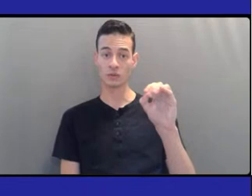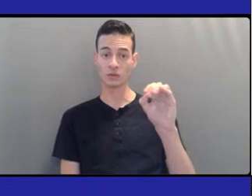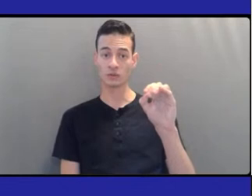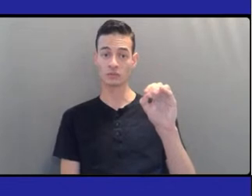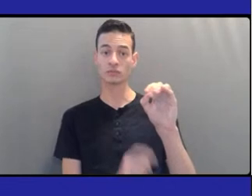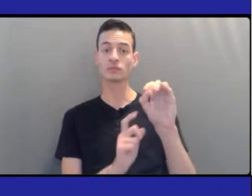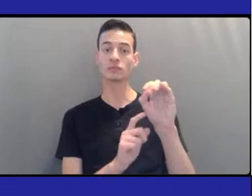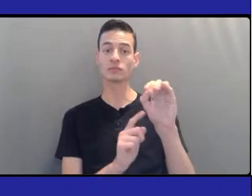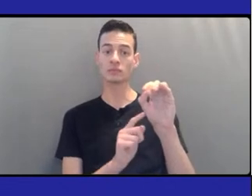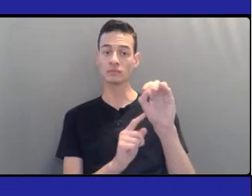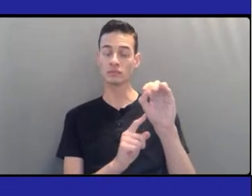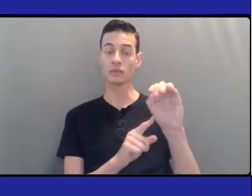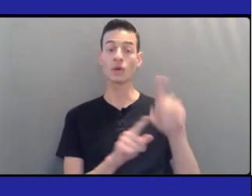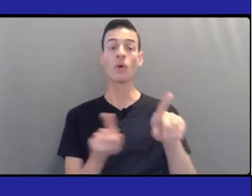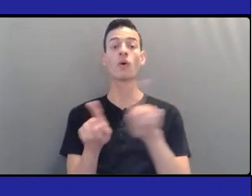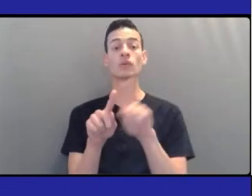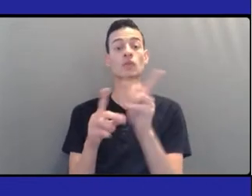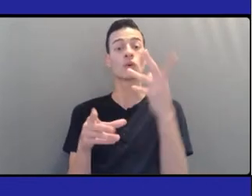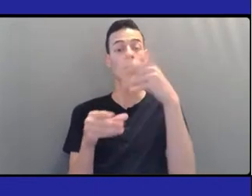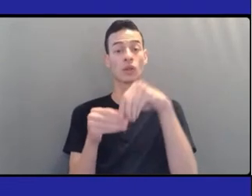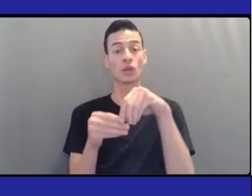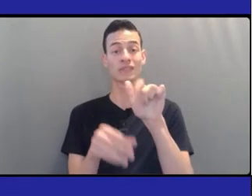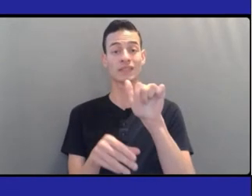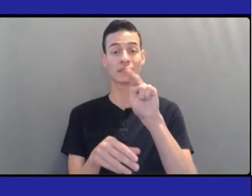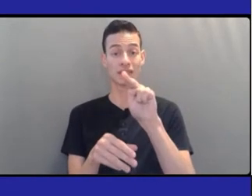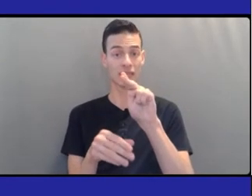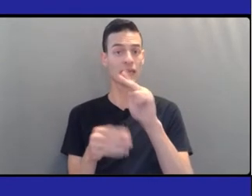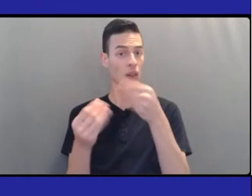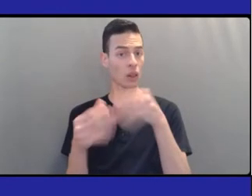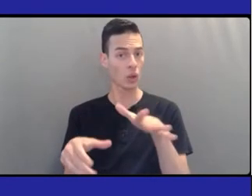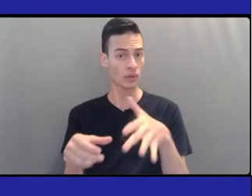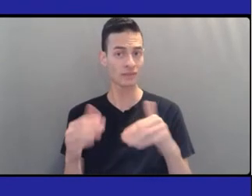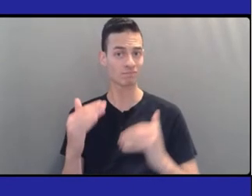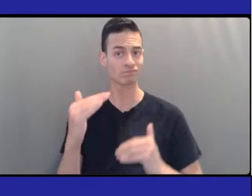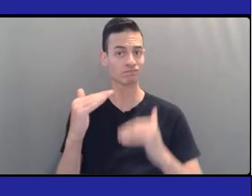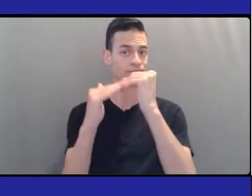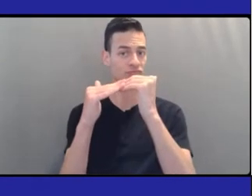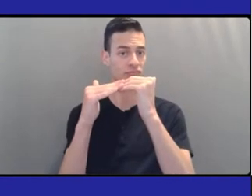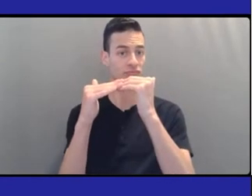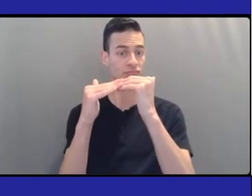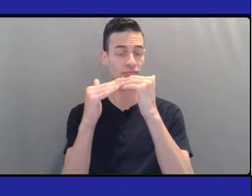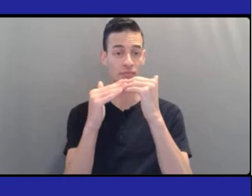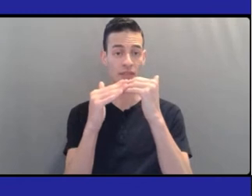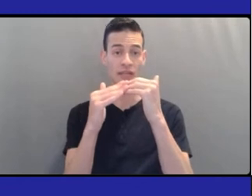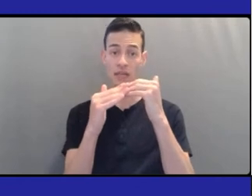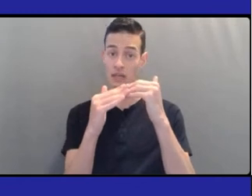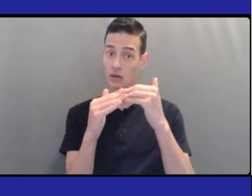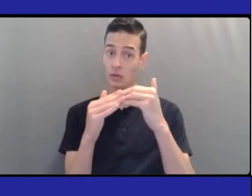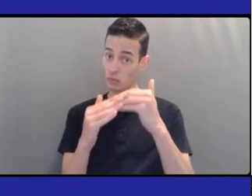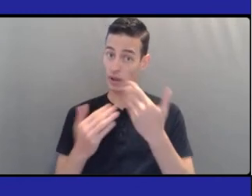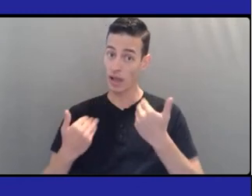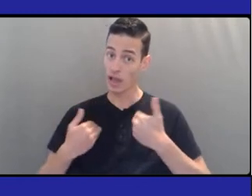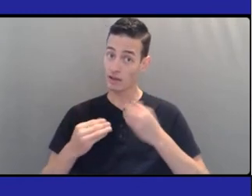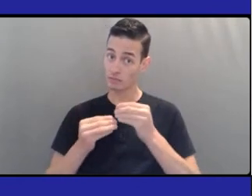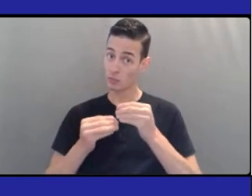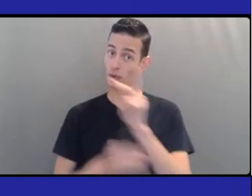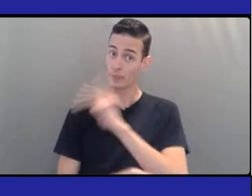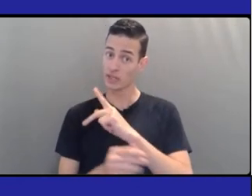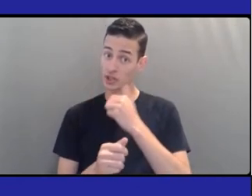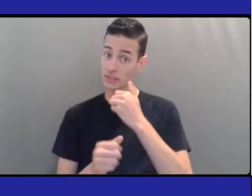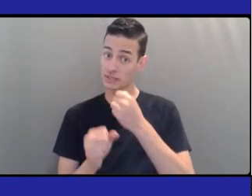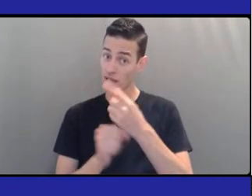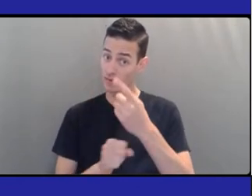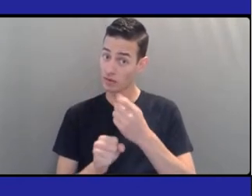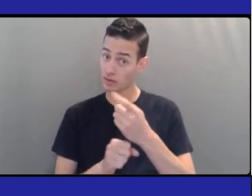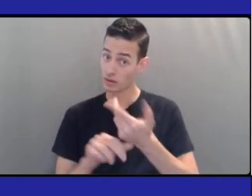our year-over-year increases in our patient days and emergency department utilization, which has, of course, increased our linen